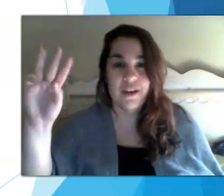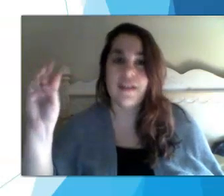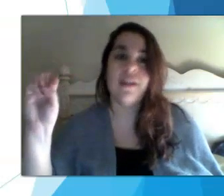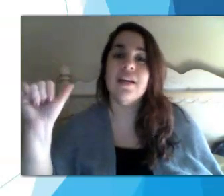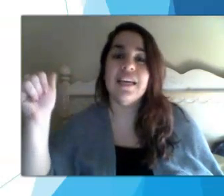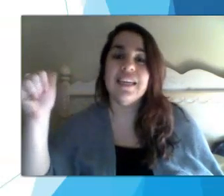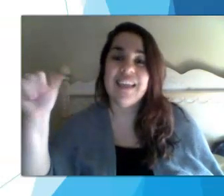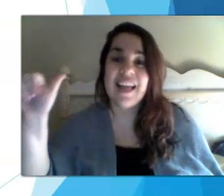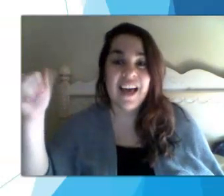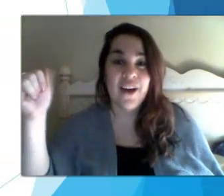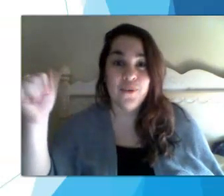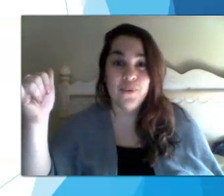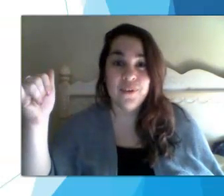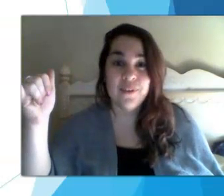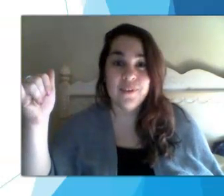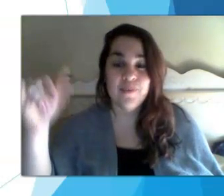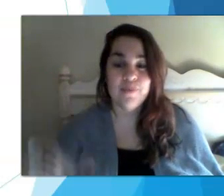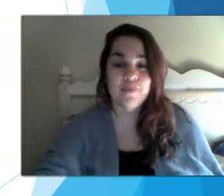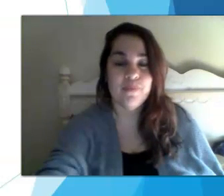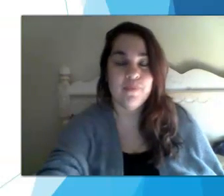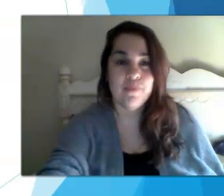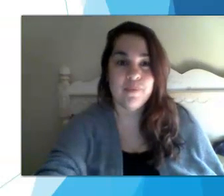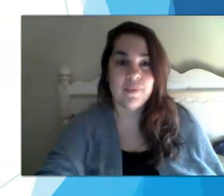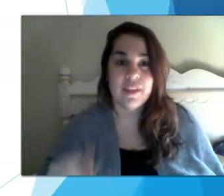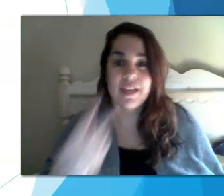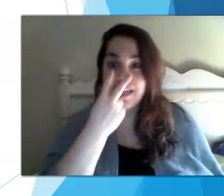Yellow. Yellow.